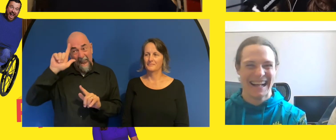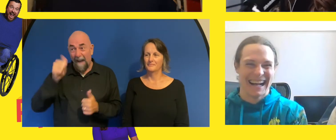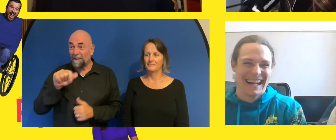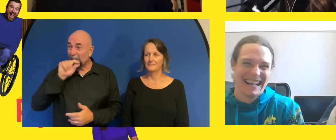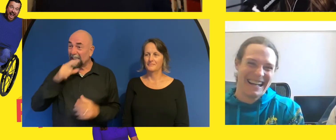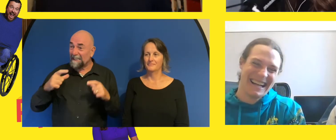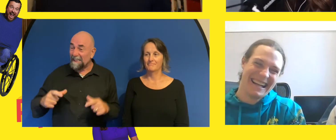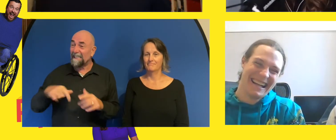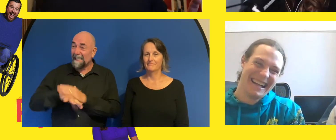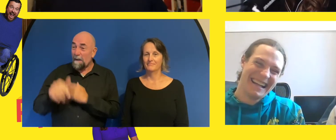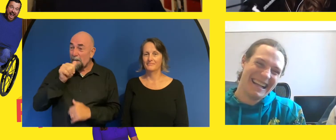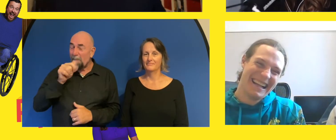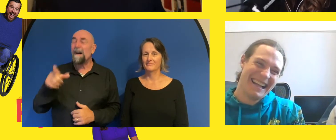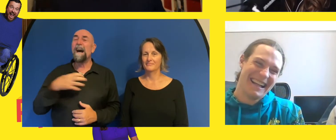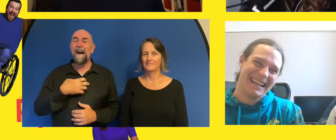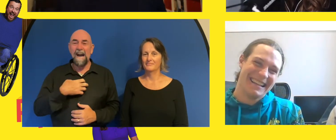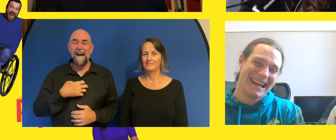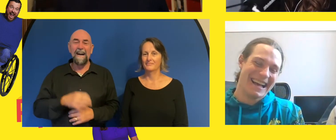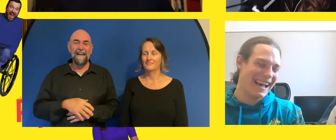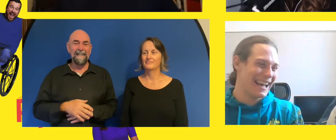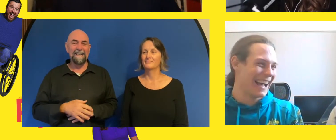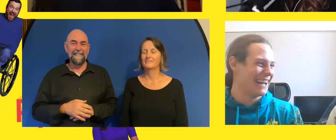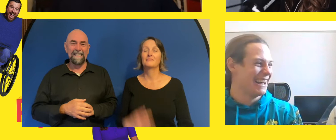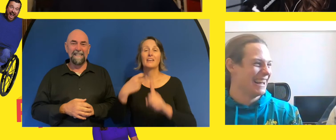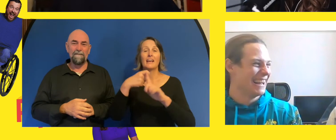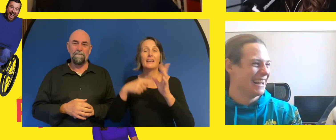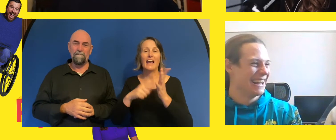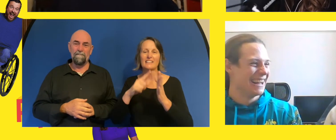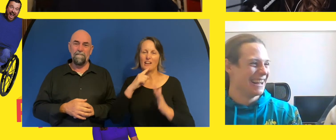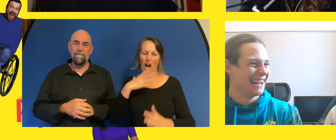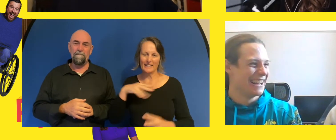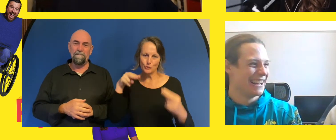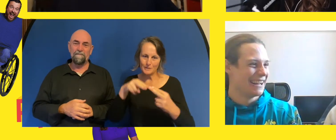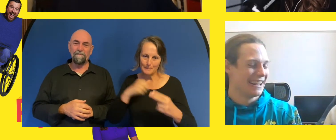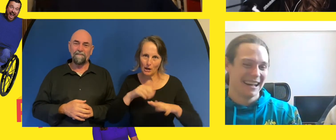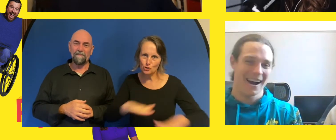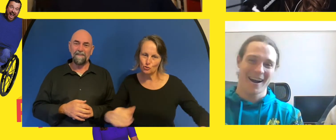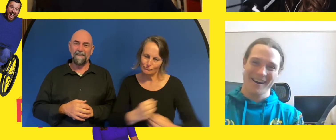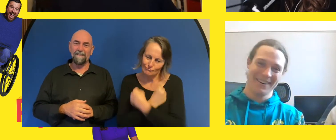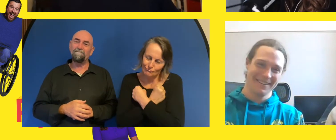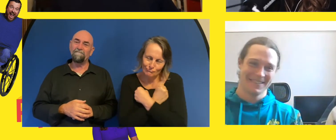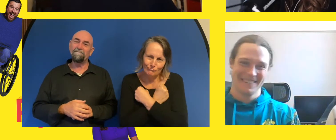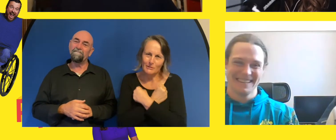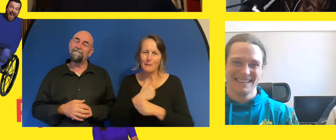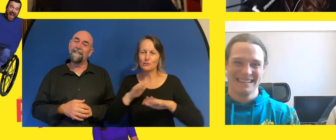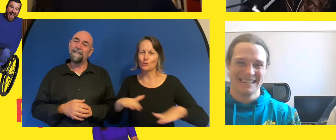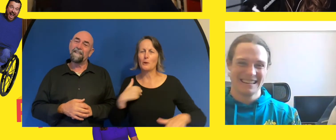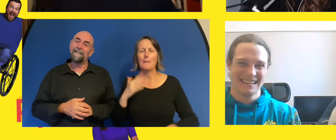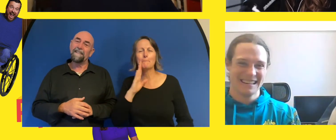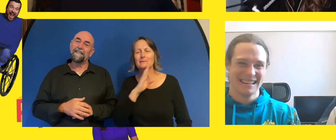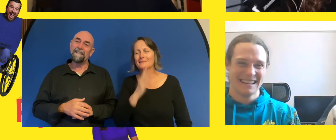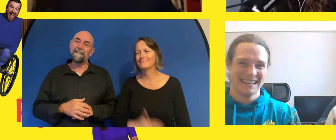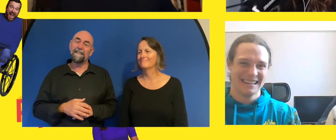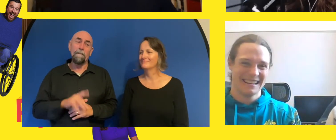Yes. Kate, can you top a chicken snitty? Yeah. You can't. I'm gonna cuddle my kids. I miss them. Oh, it's pretty good. Yeah. Okay,